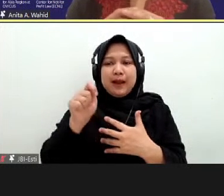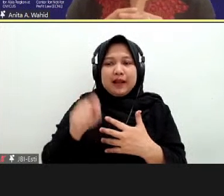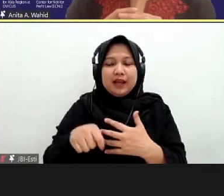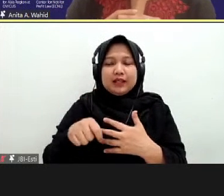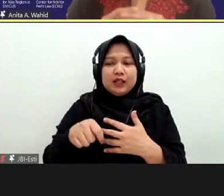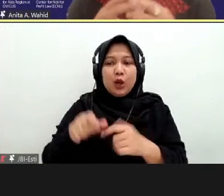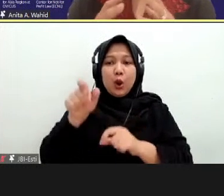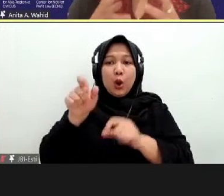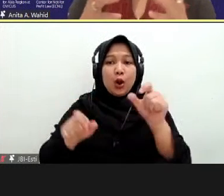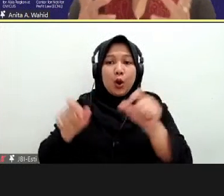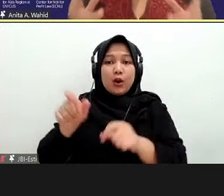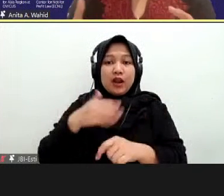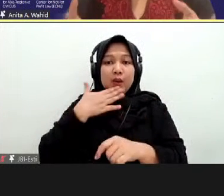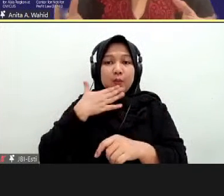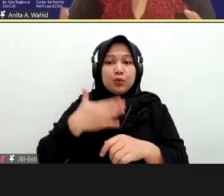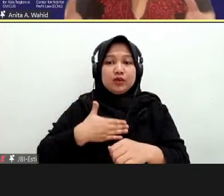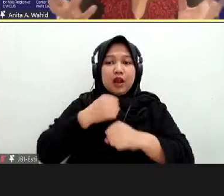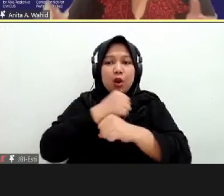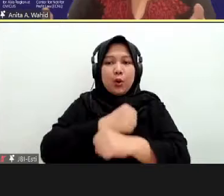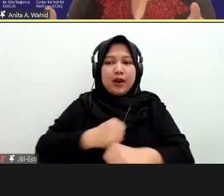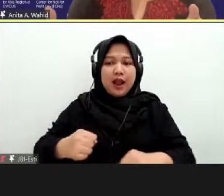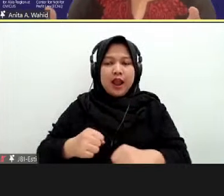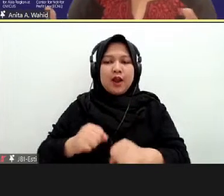giving permit to